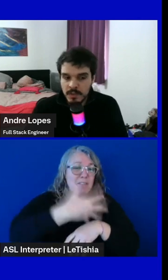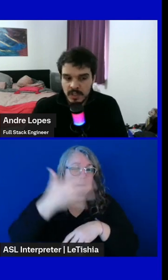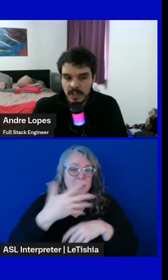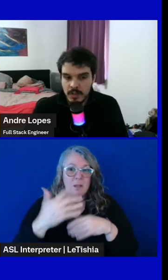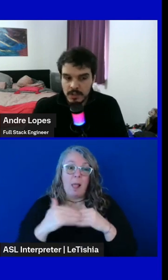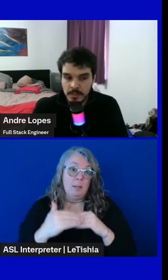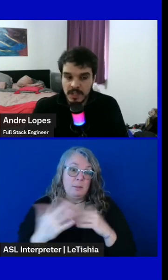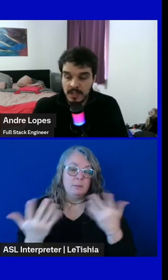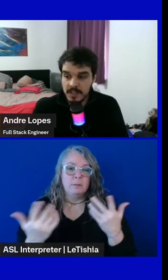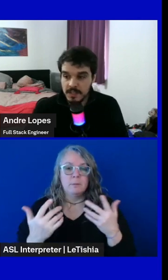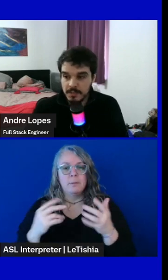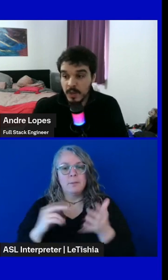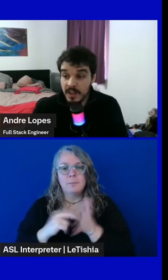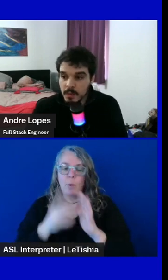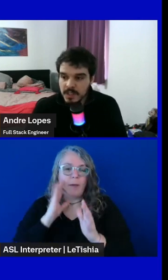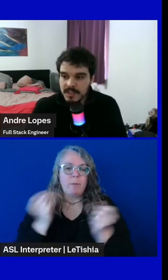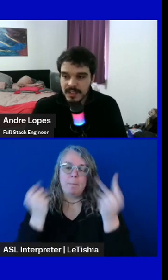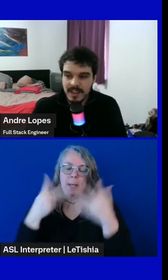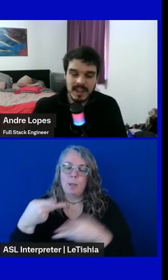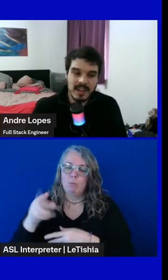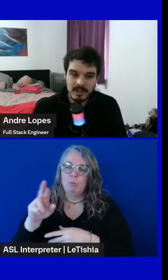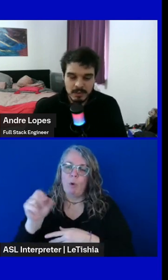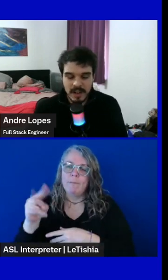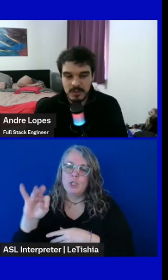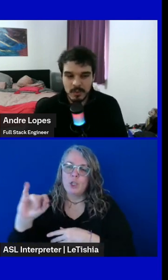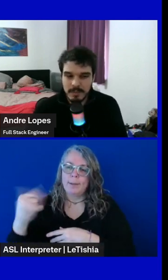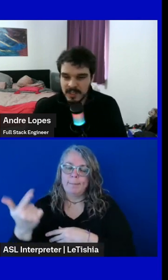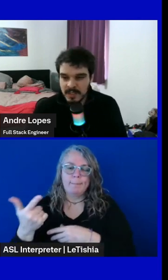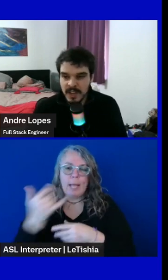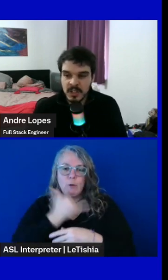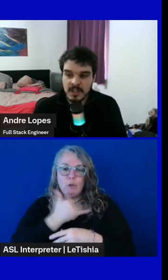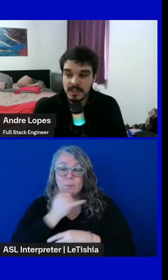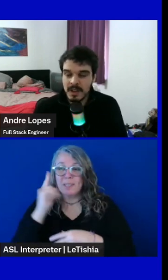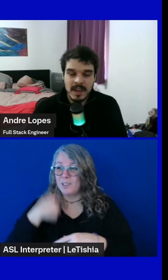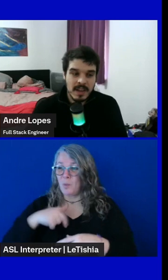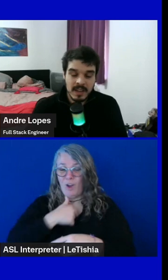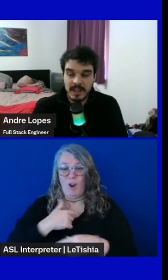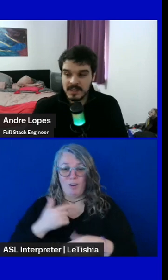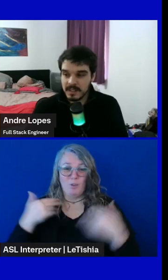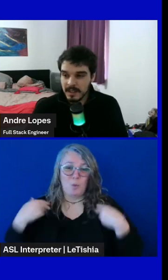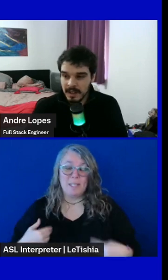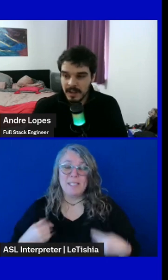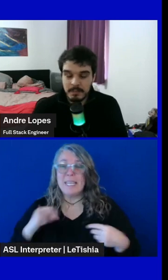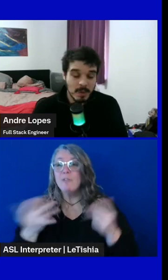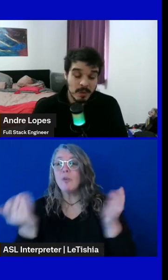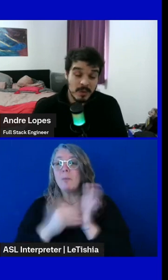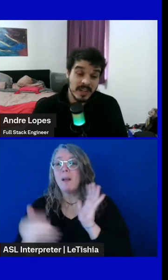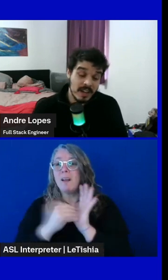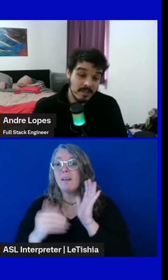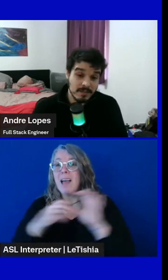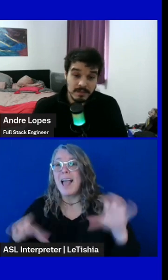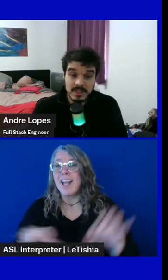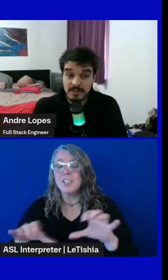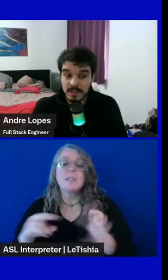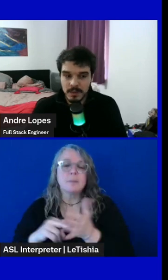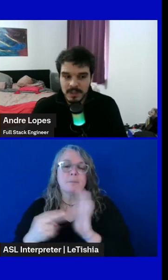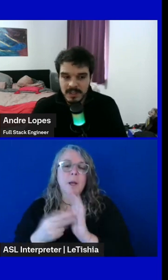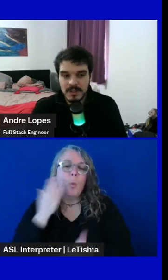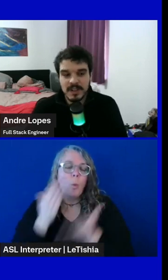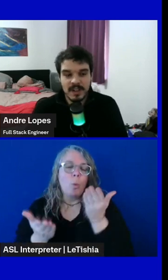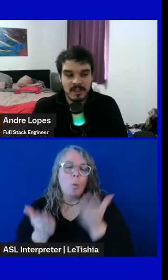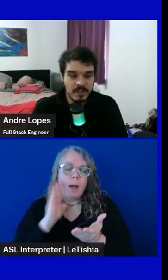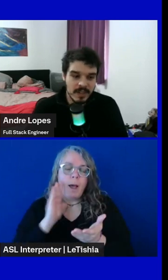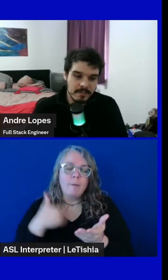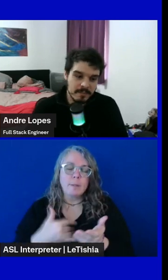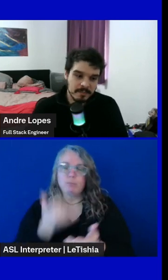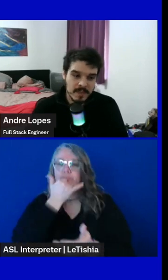lot of provisioning errors because we are humans, and if you have to do repetitive actions, it's probably going to have something wrong